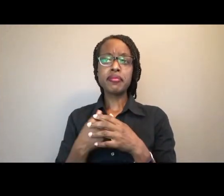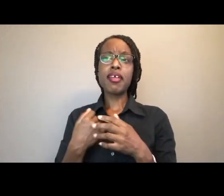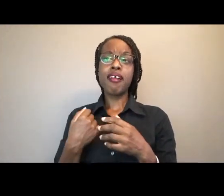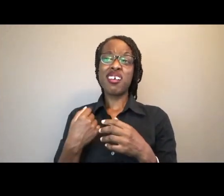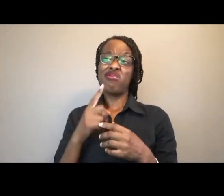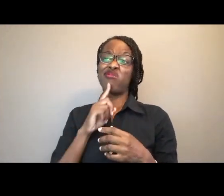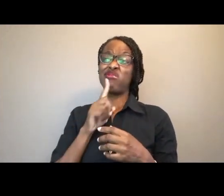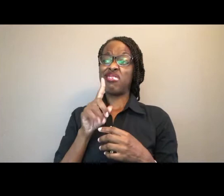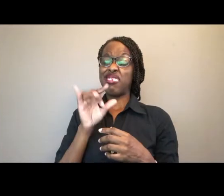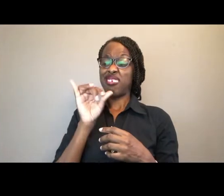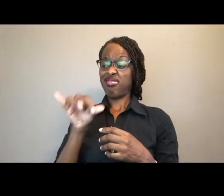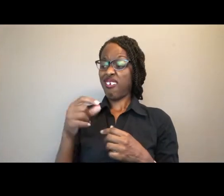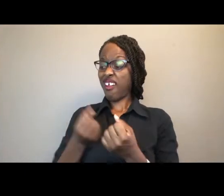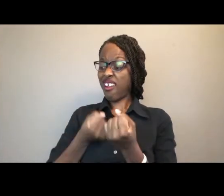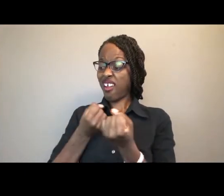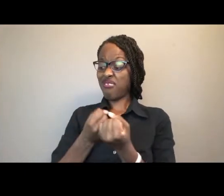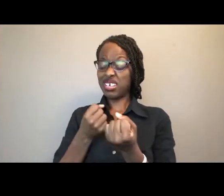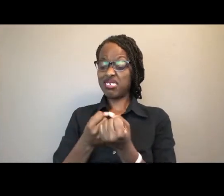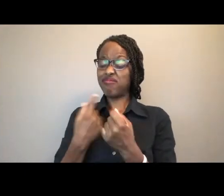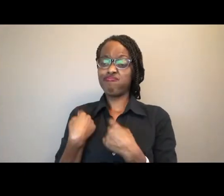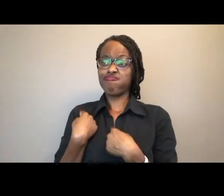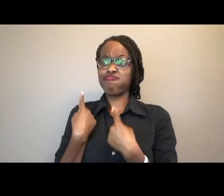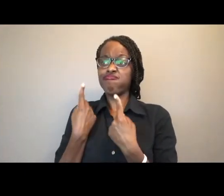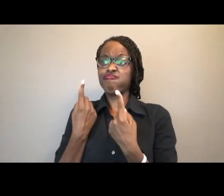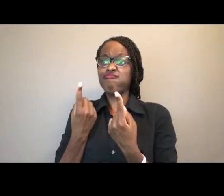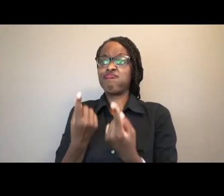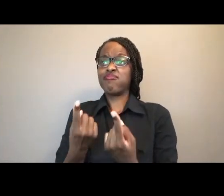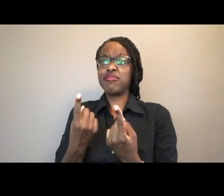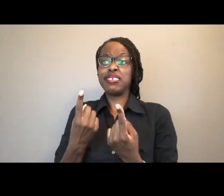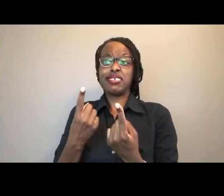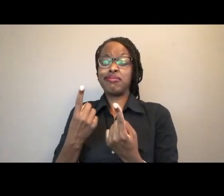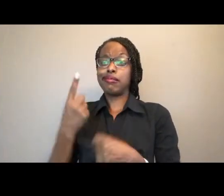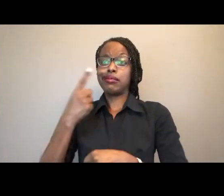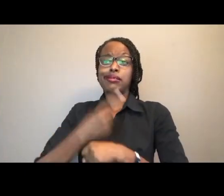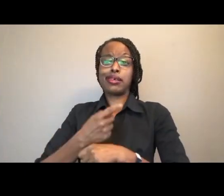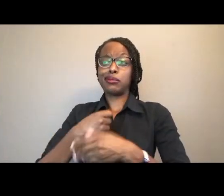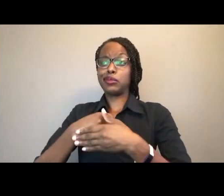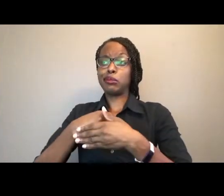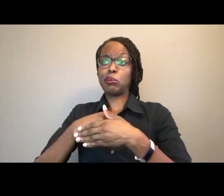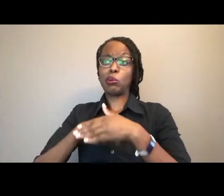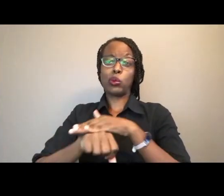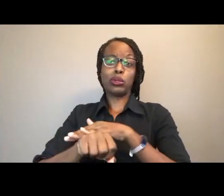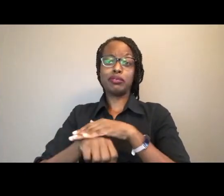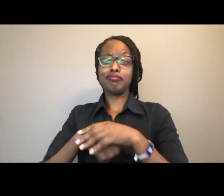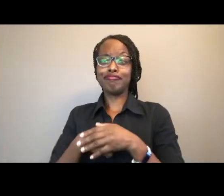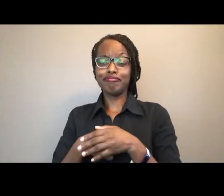day I came into the world.